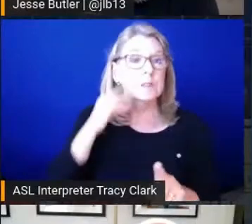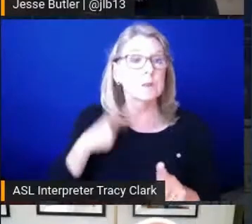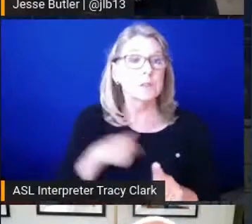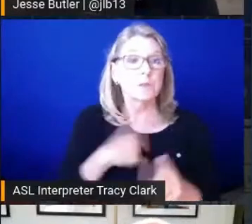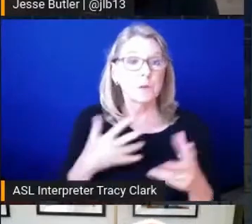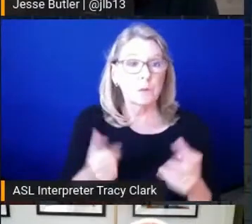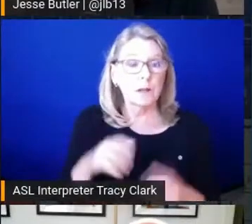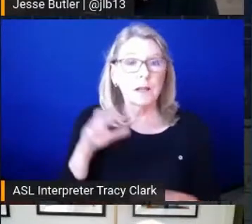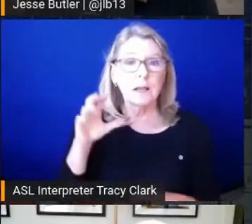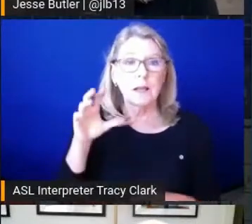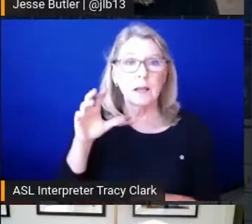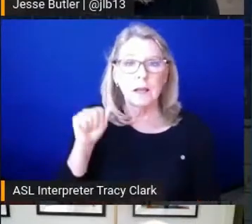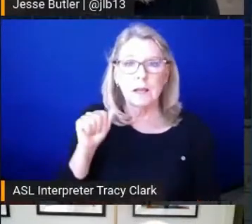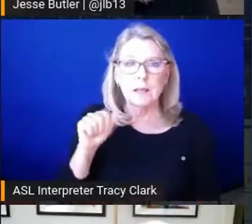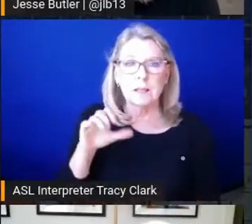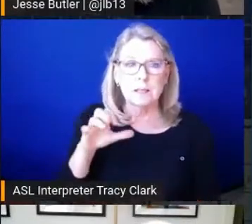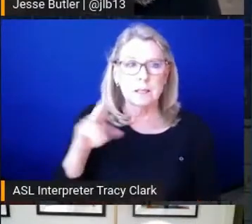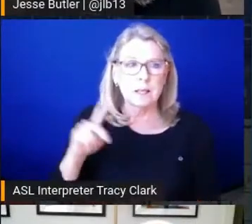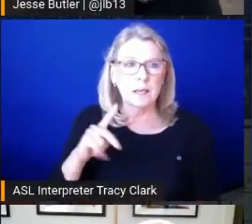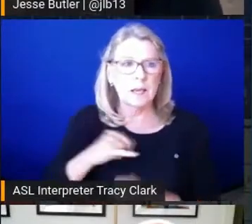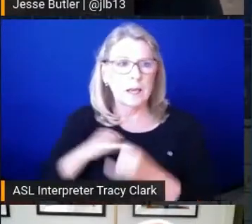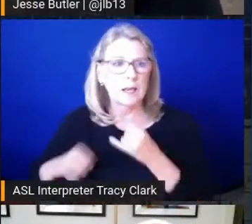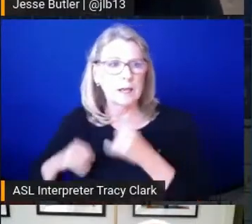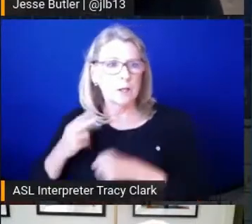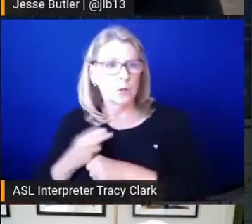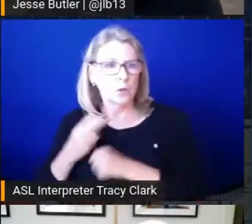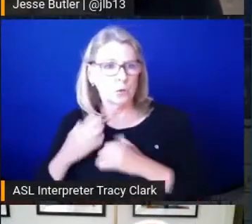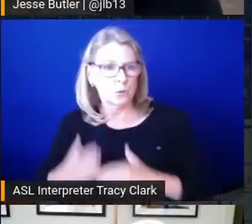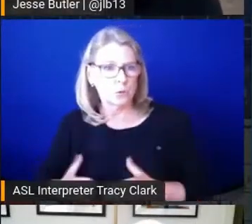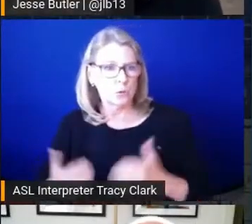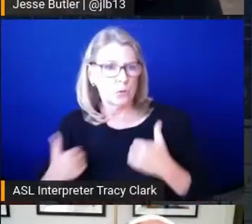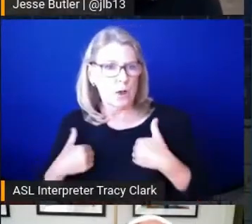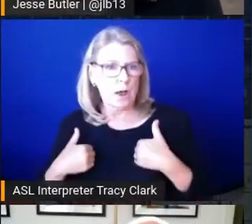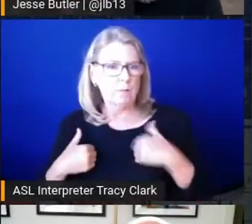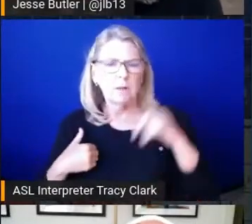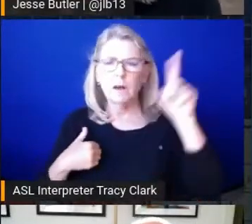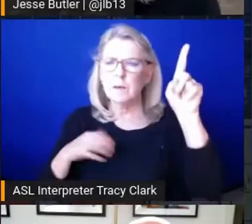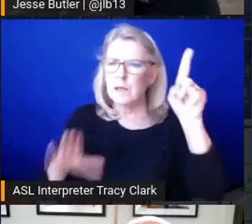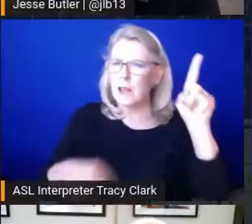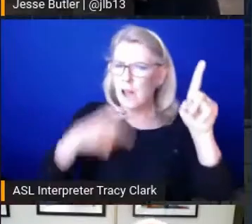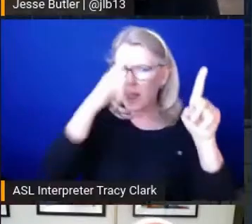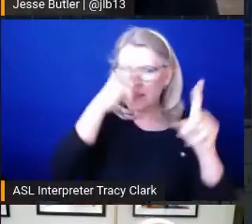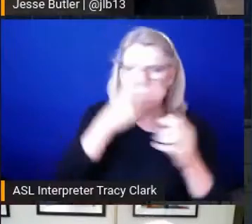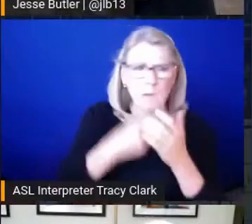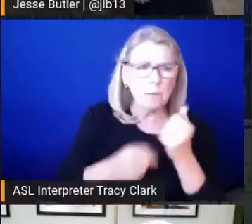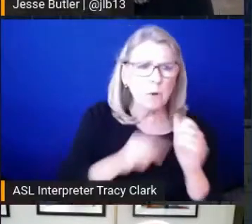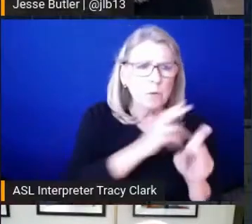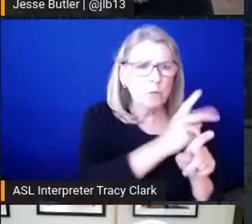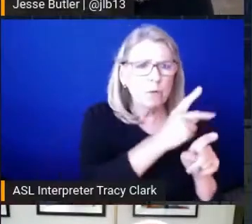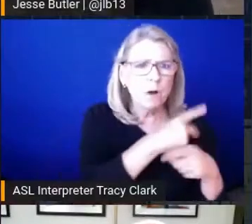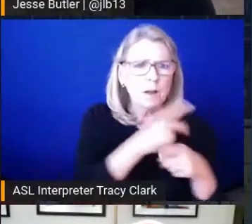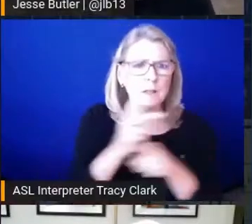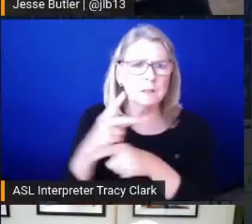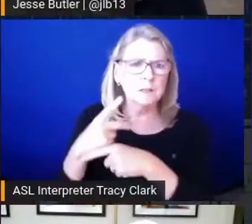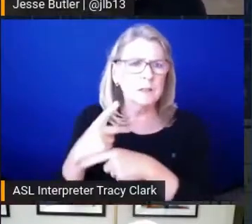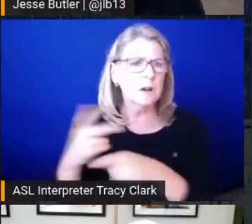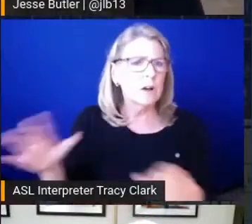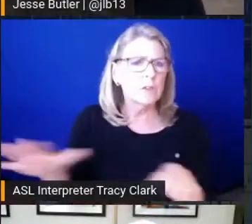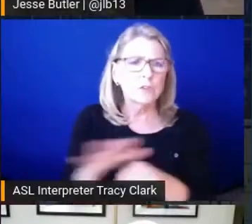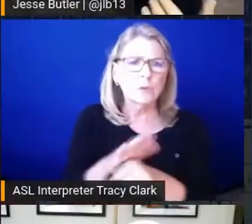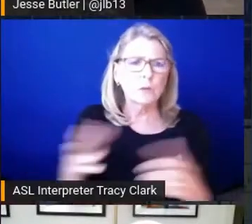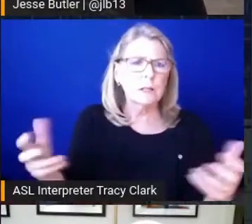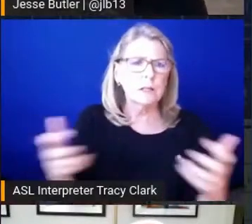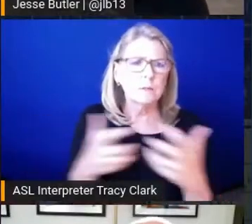there, Jay. I think that these two projects are completely compatible, right? Because you're gonna create YAML, and he can